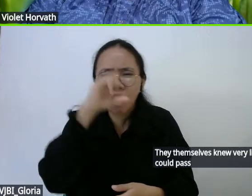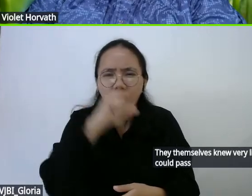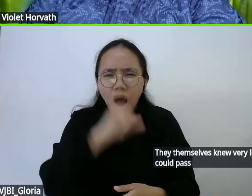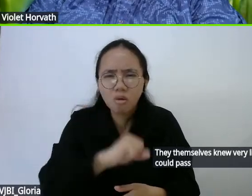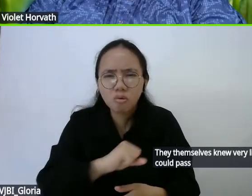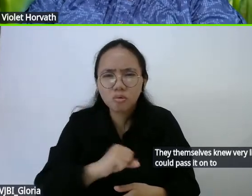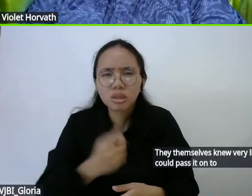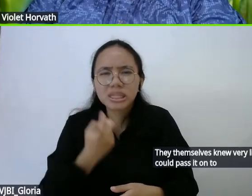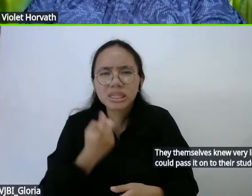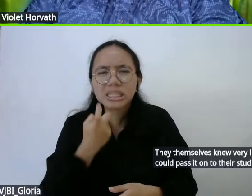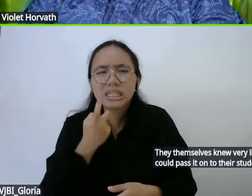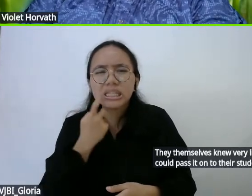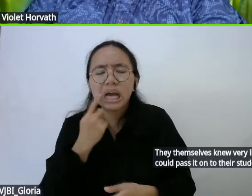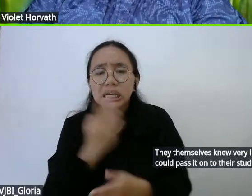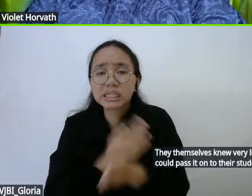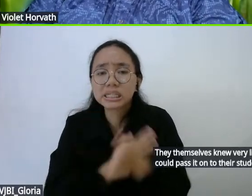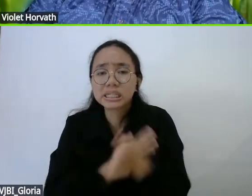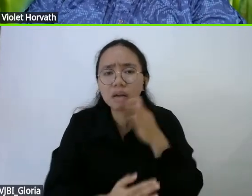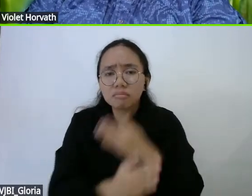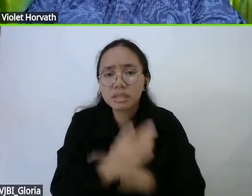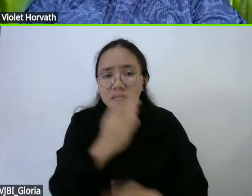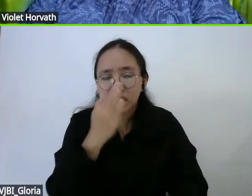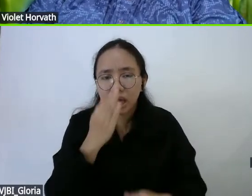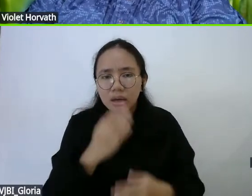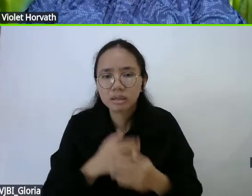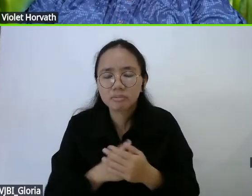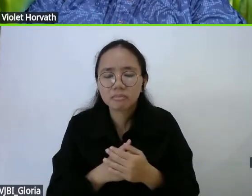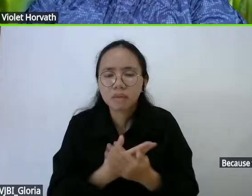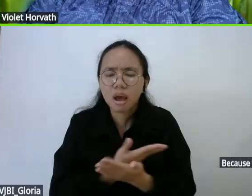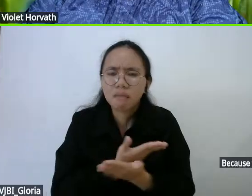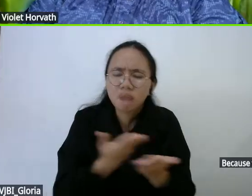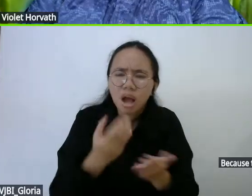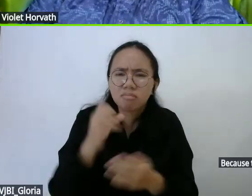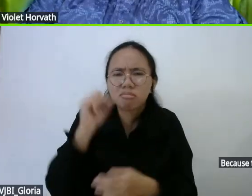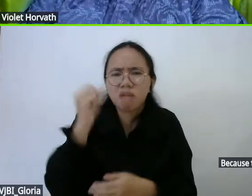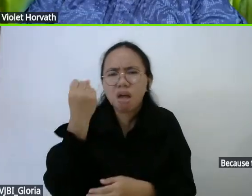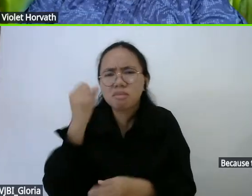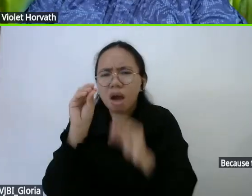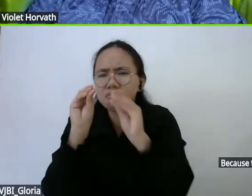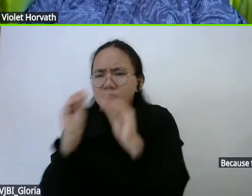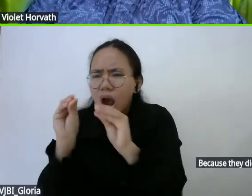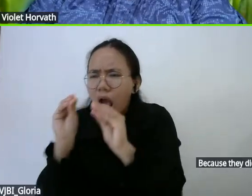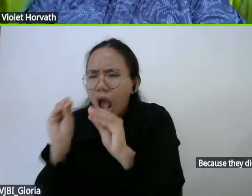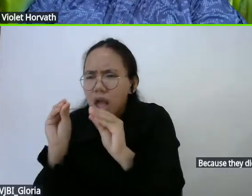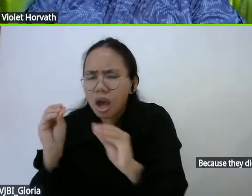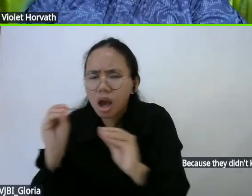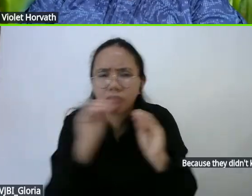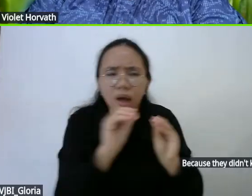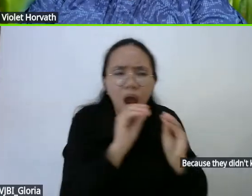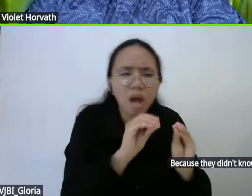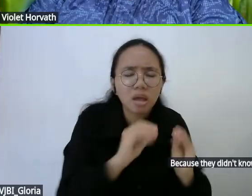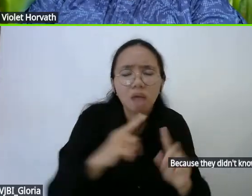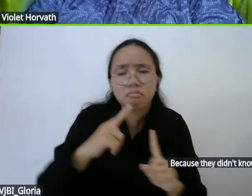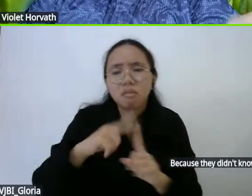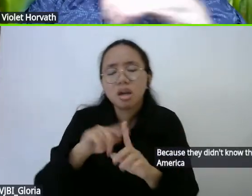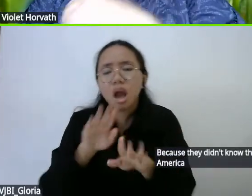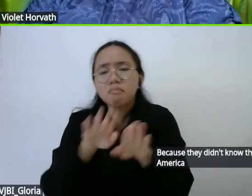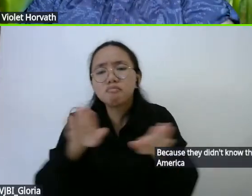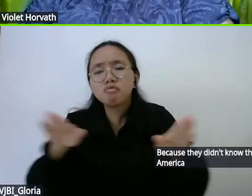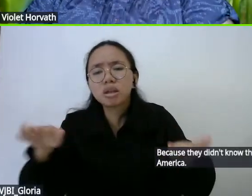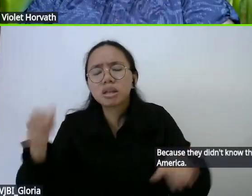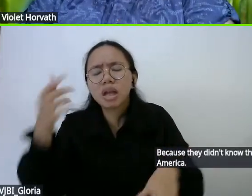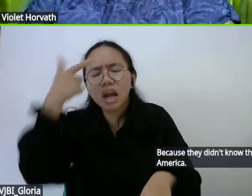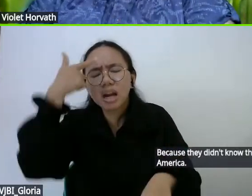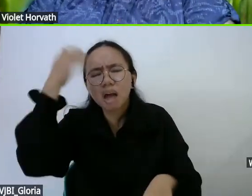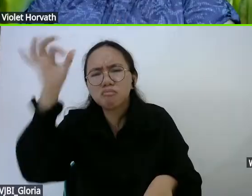to their students because they didn't know themselves. And we have the same issues here in America, where a